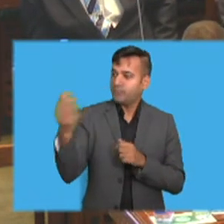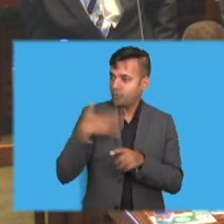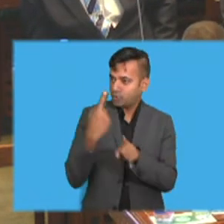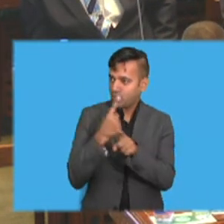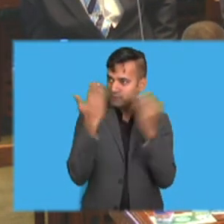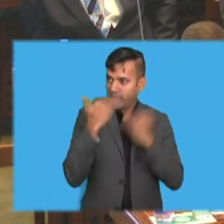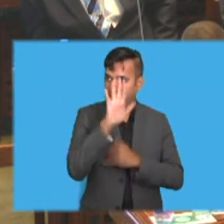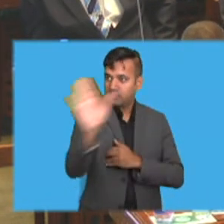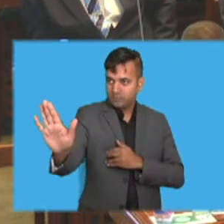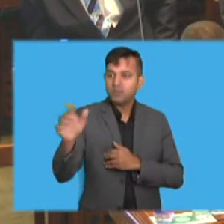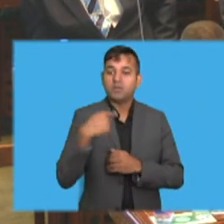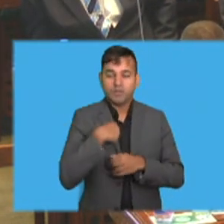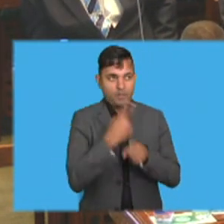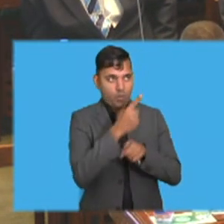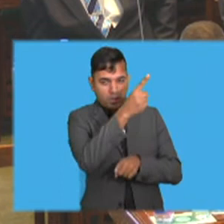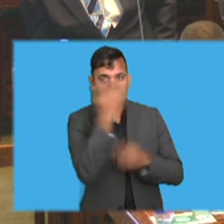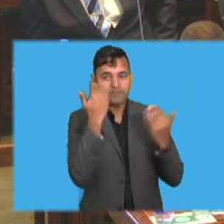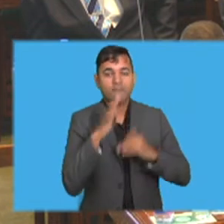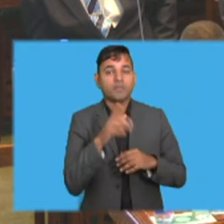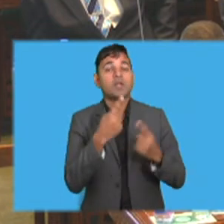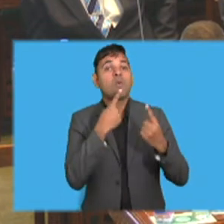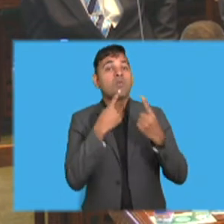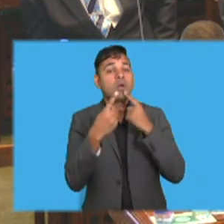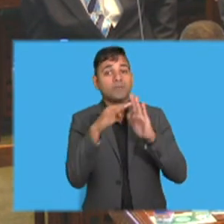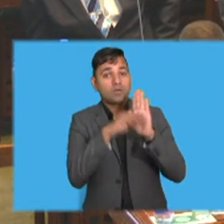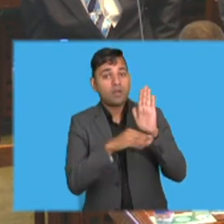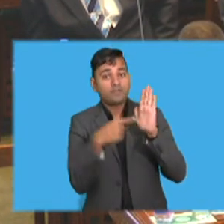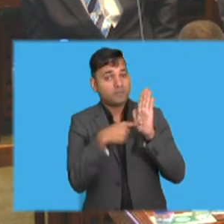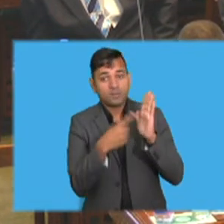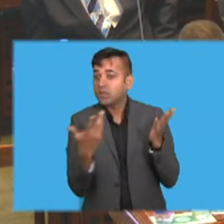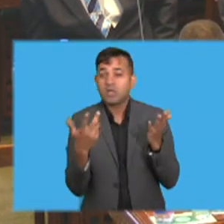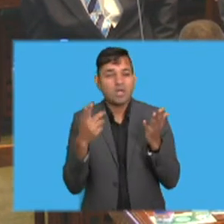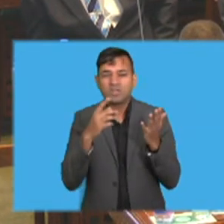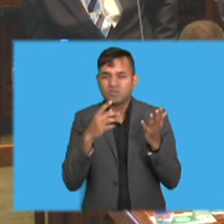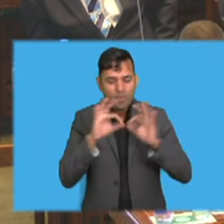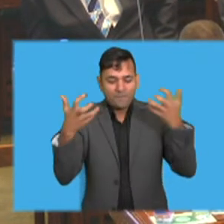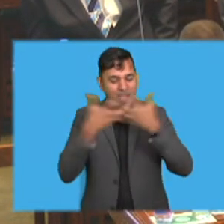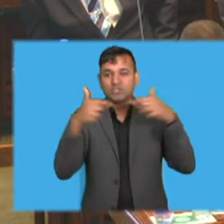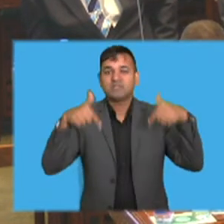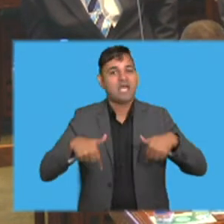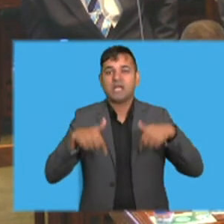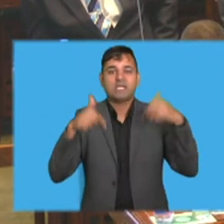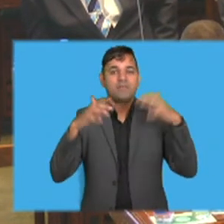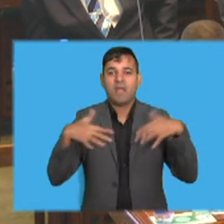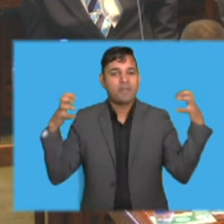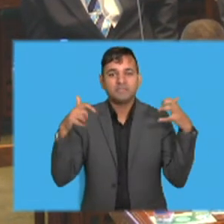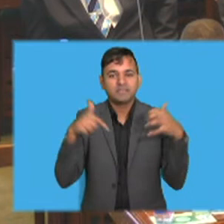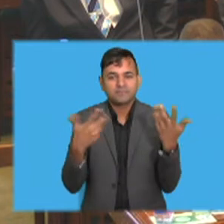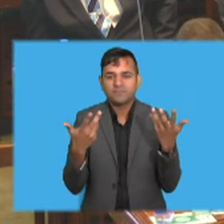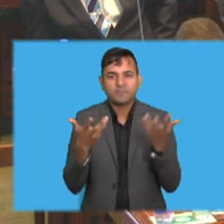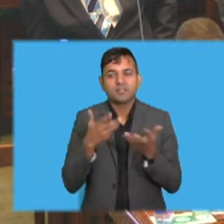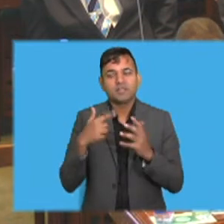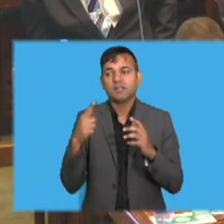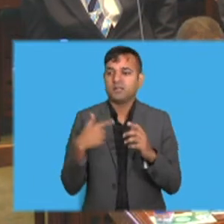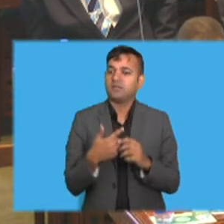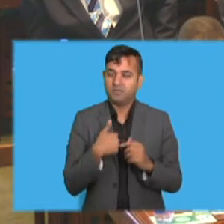of order. The point of order is it's already listed as a question and it's unrelated to the Truth and Reconciliation Commission. I agree. Mercy Commission's got nothing to do with it. I